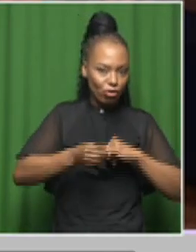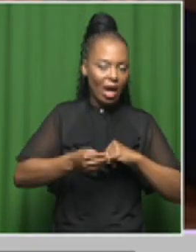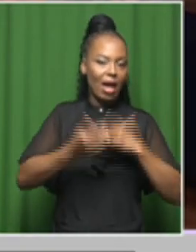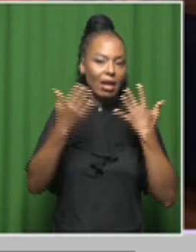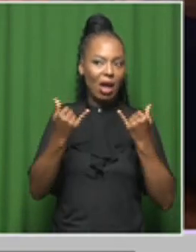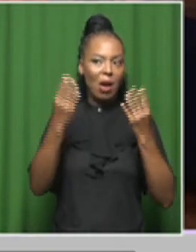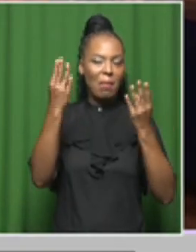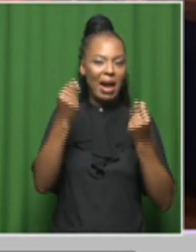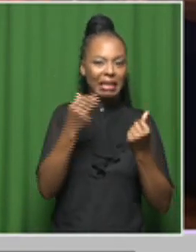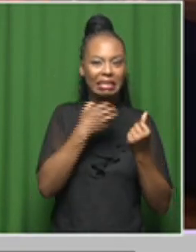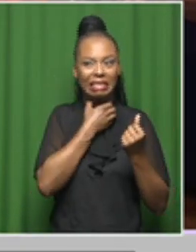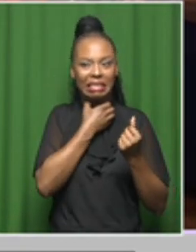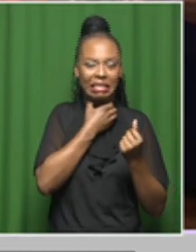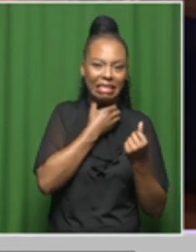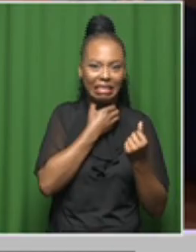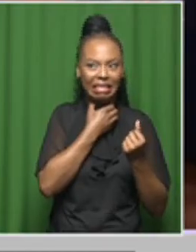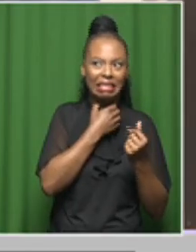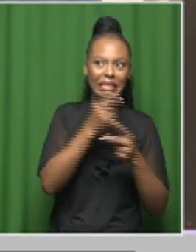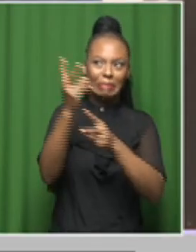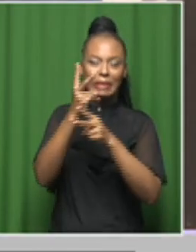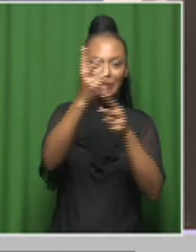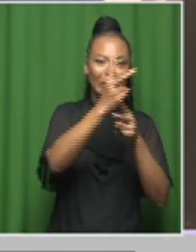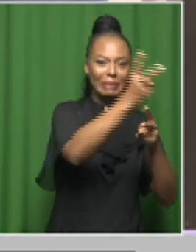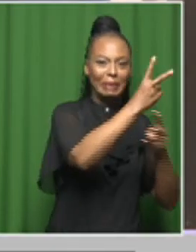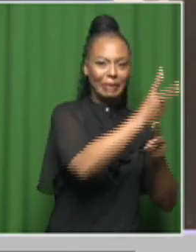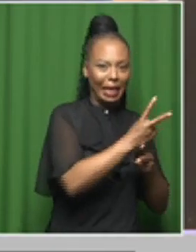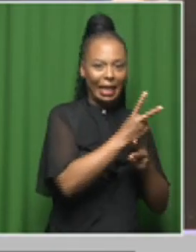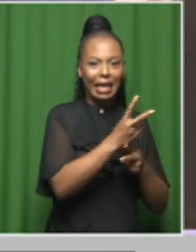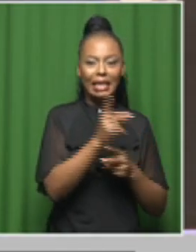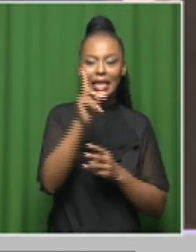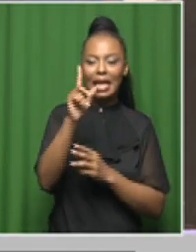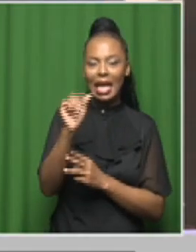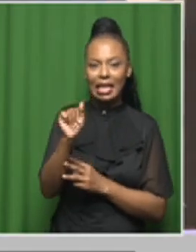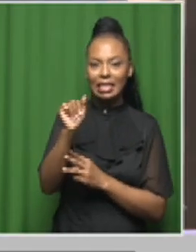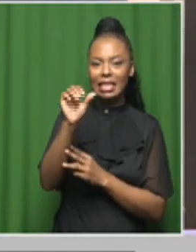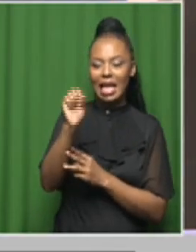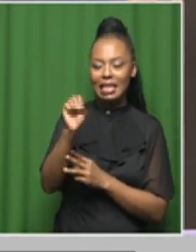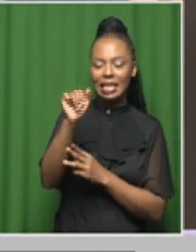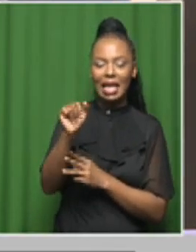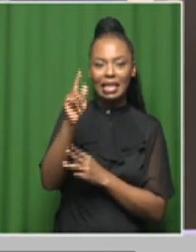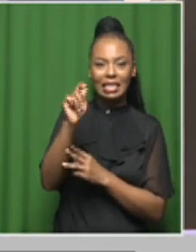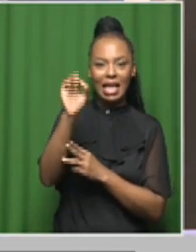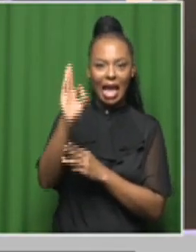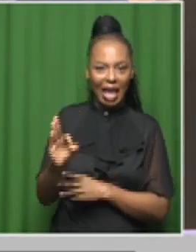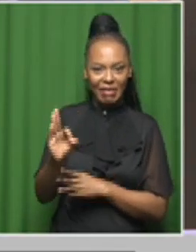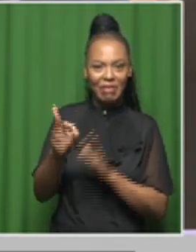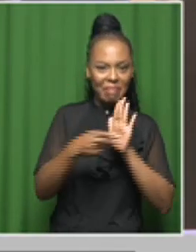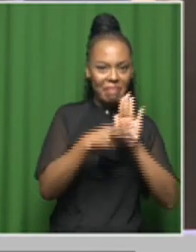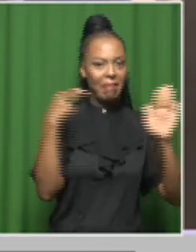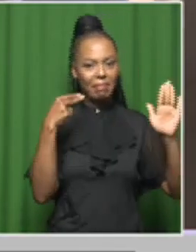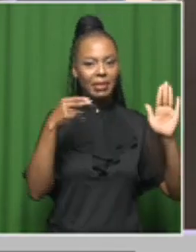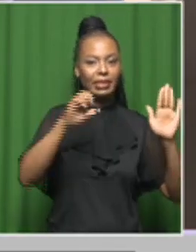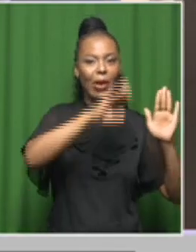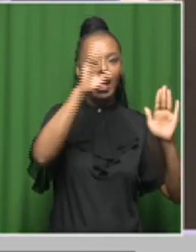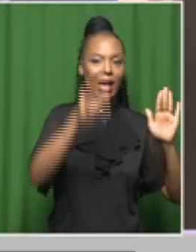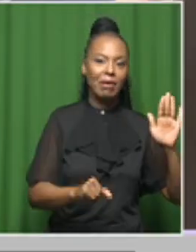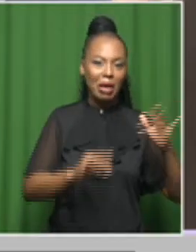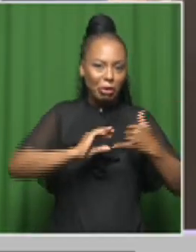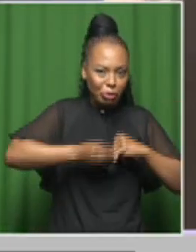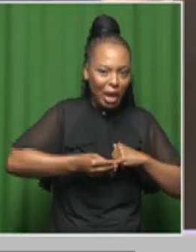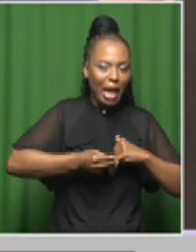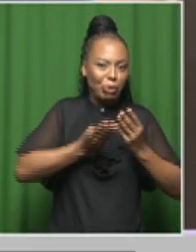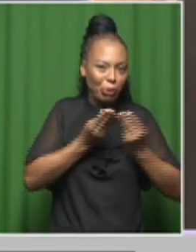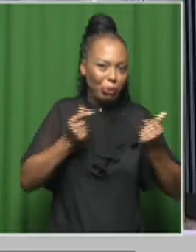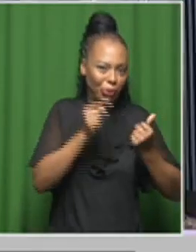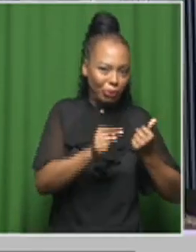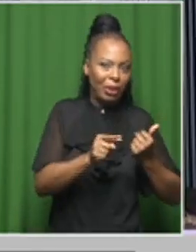after the FATF put us on that grey listing. This is just one of the processes as well that needs to be